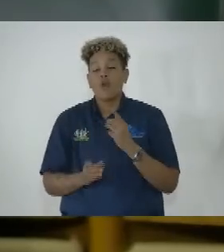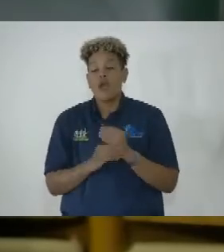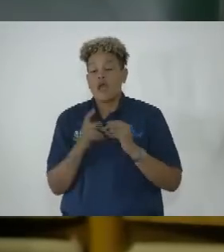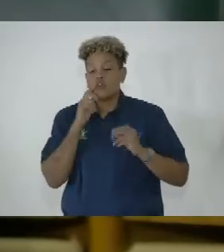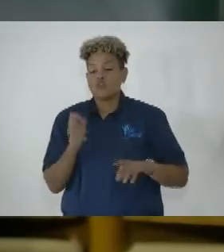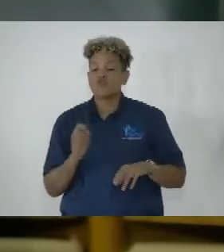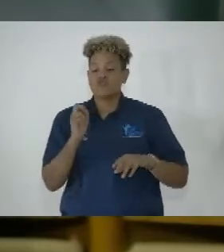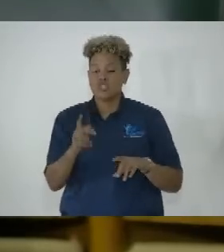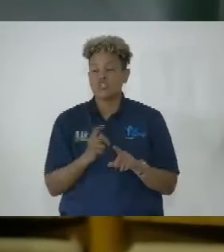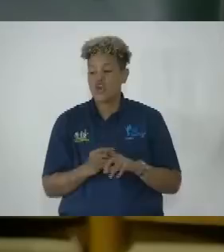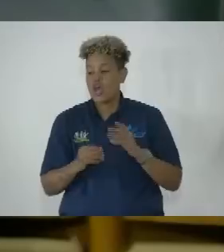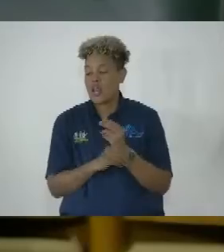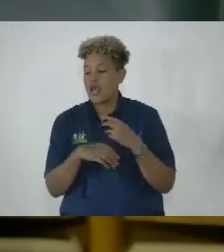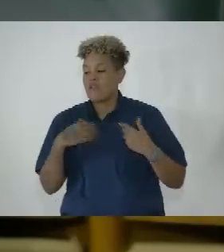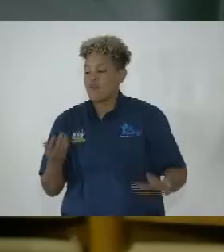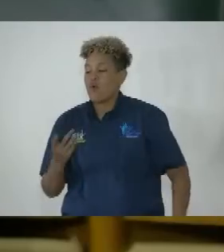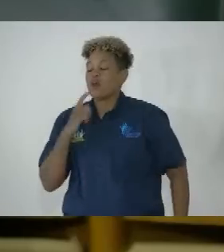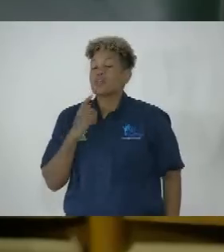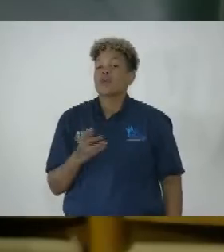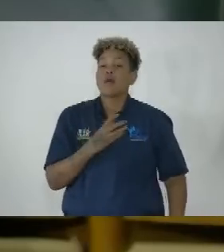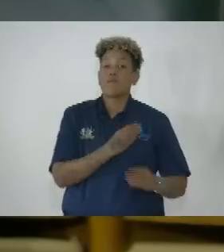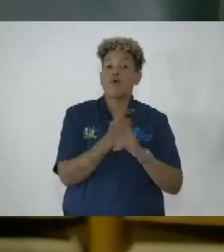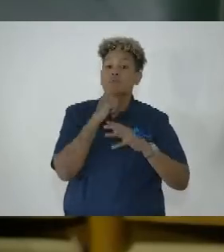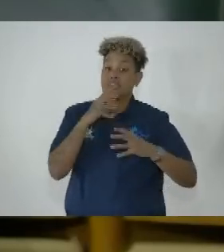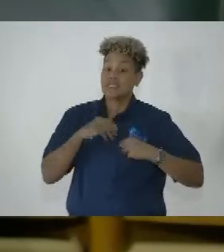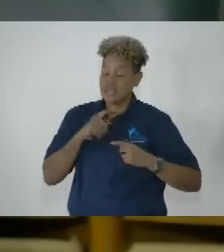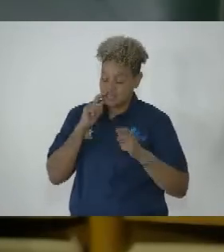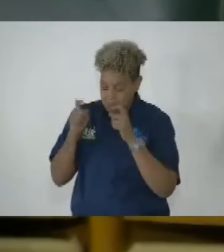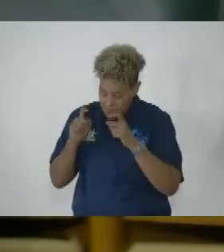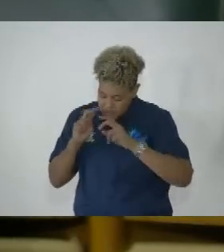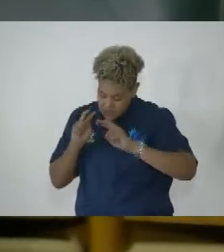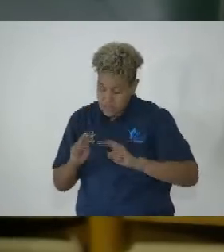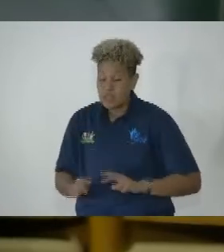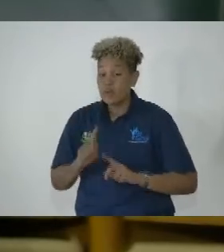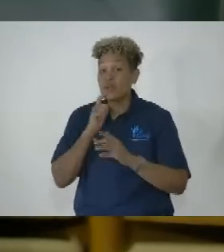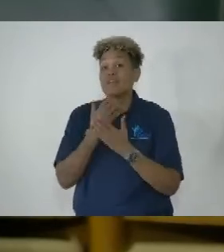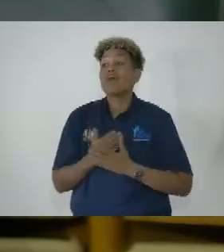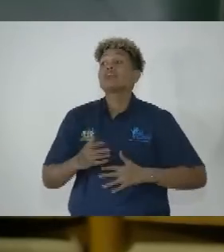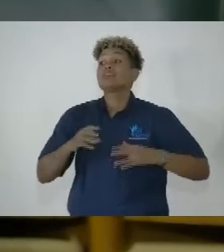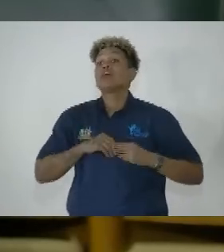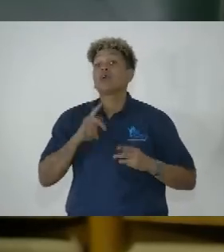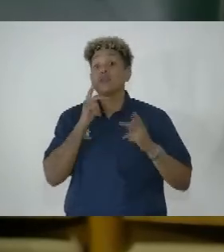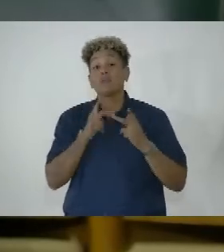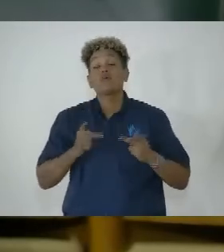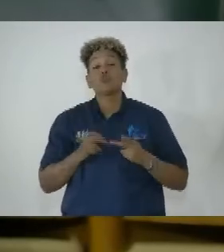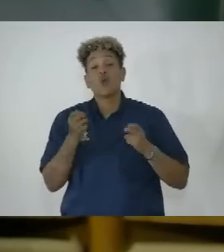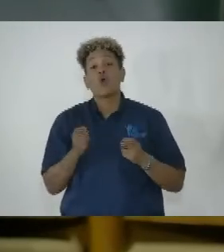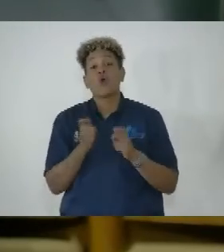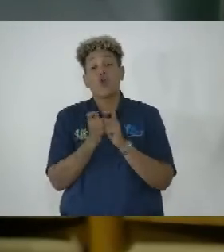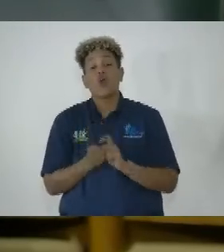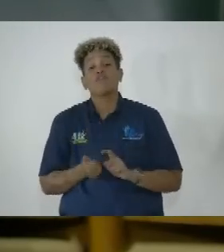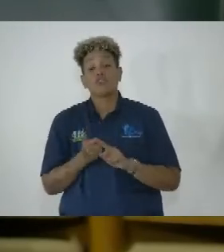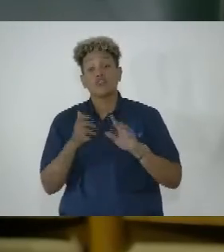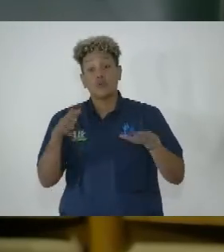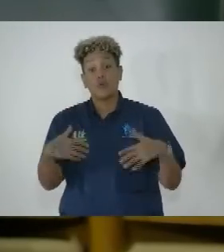return of property taken, the dealing with, in fact, taking possession or converting. So taking away the car